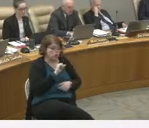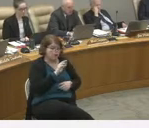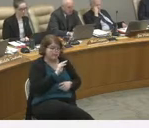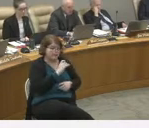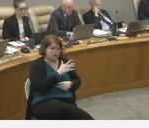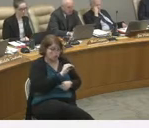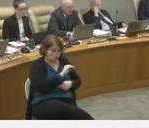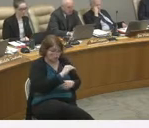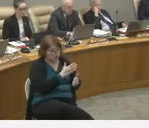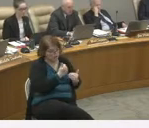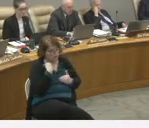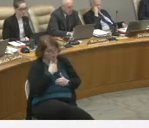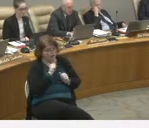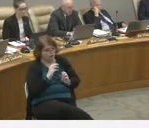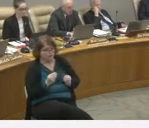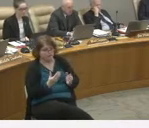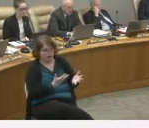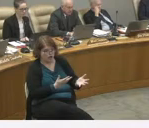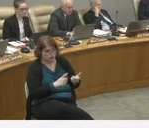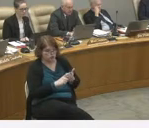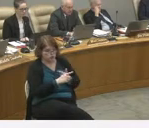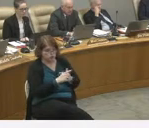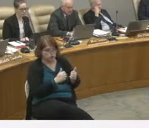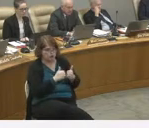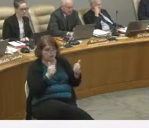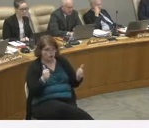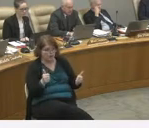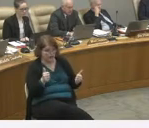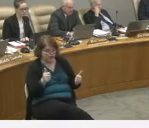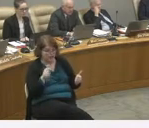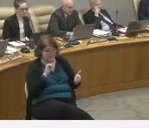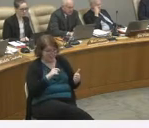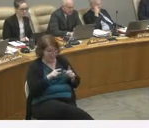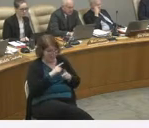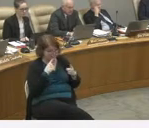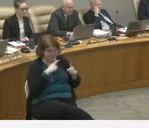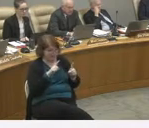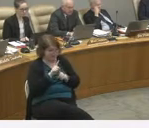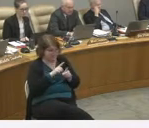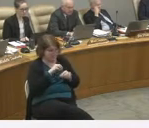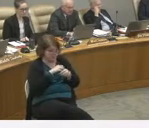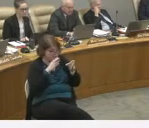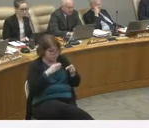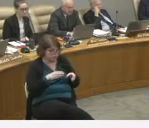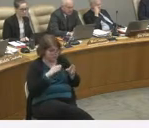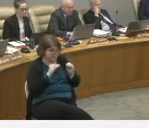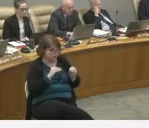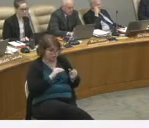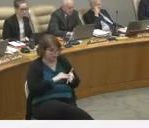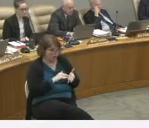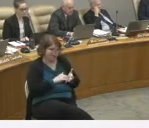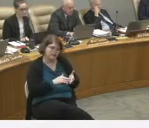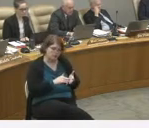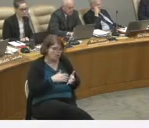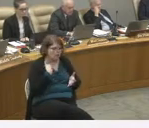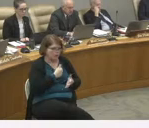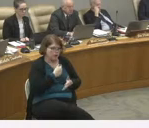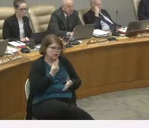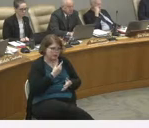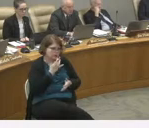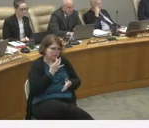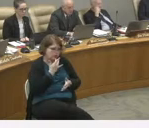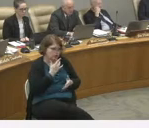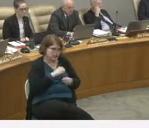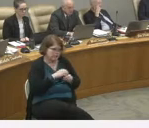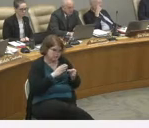then we can provide that to you remotely is it as effective as in person maybe not we'd always prefer to do it in person